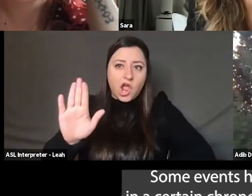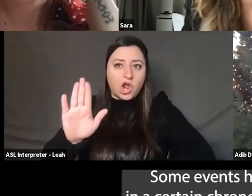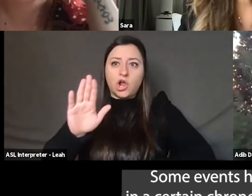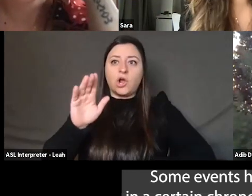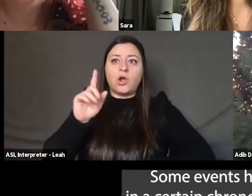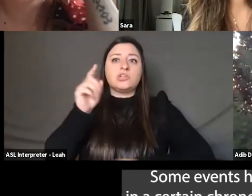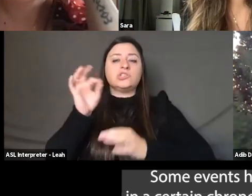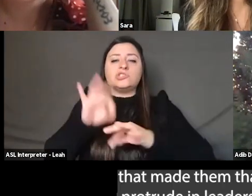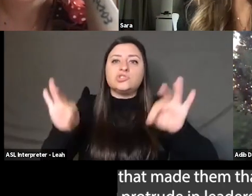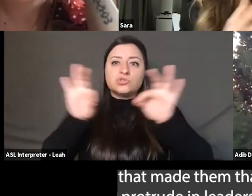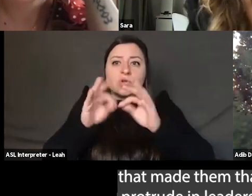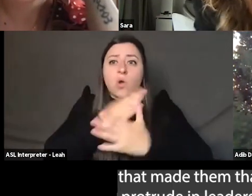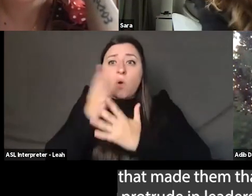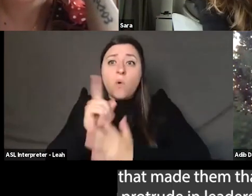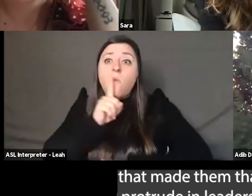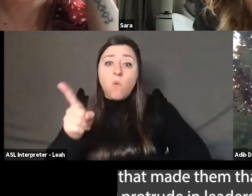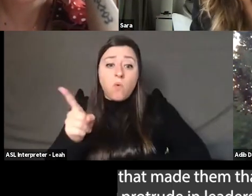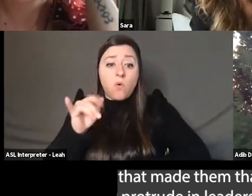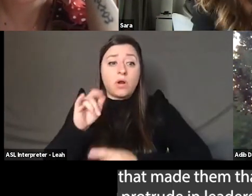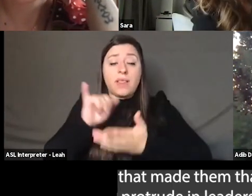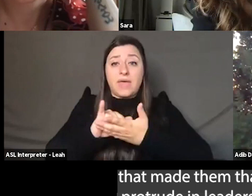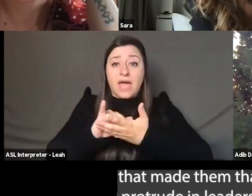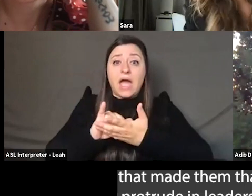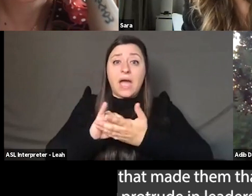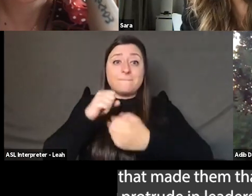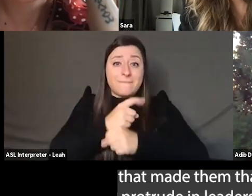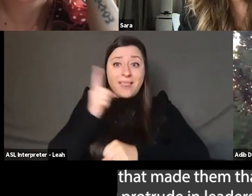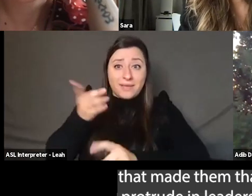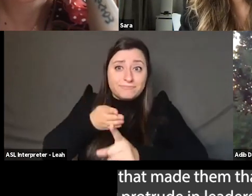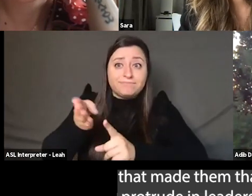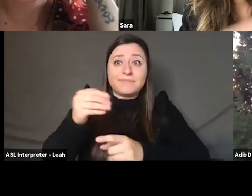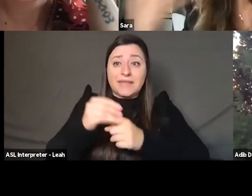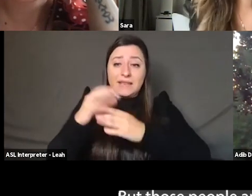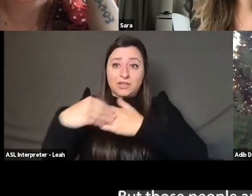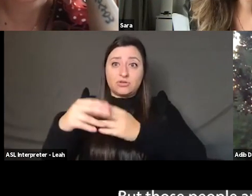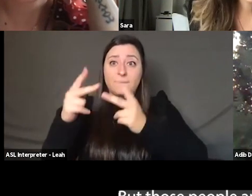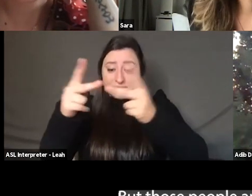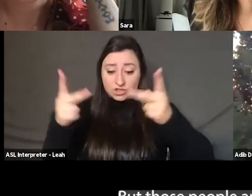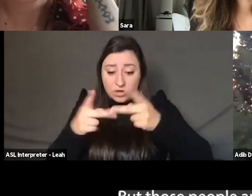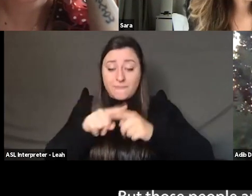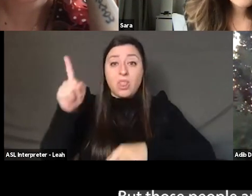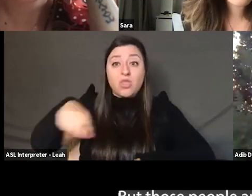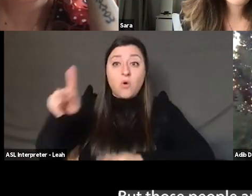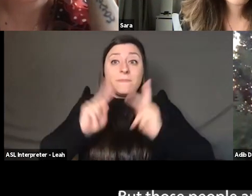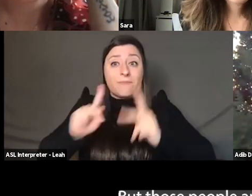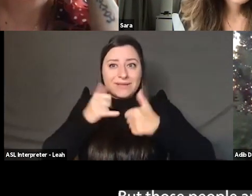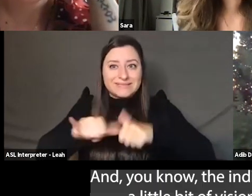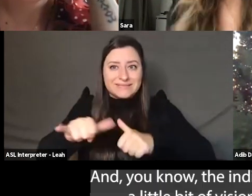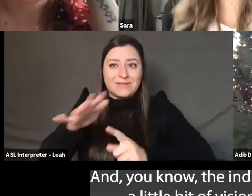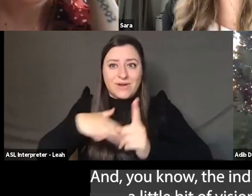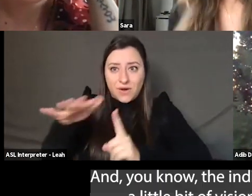certain chronological order that made them protrude in leadership positions, but those people are still around.